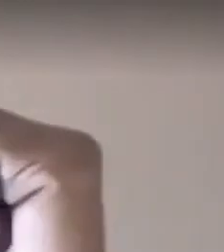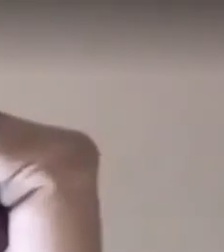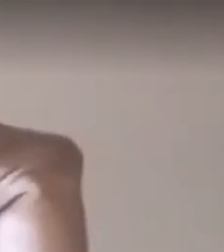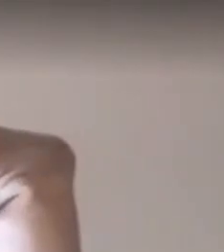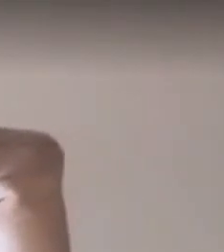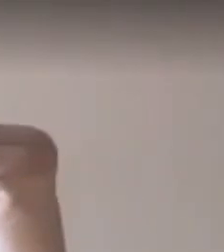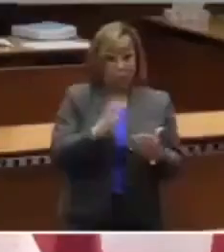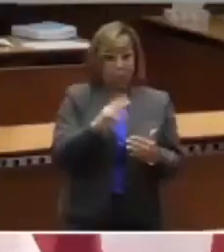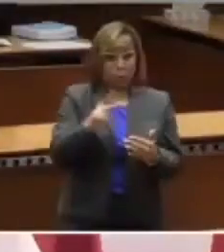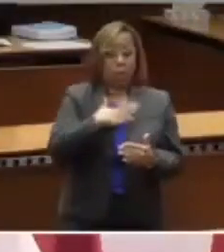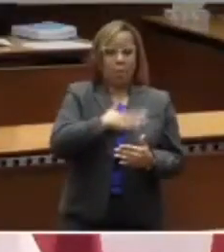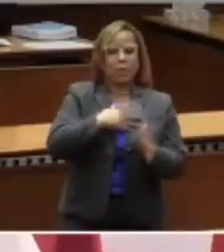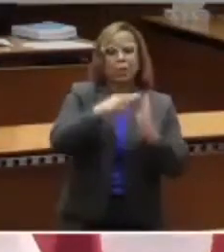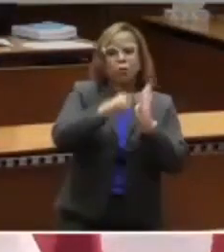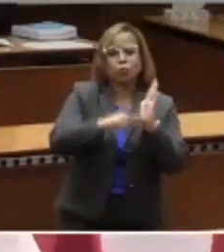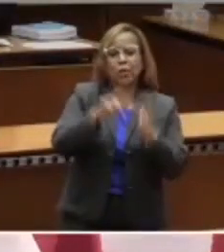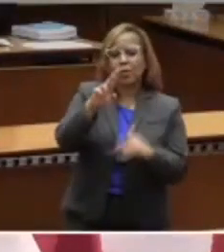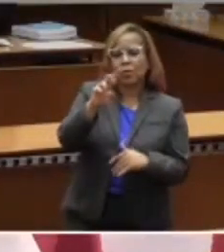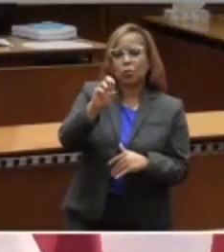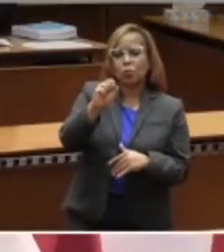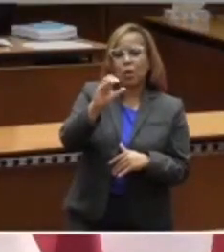Clerk, please read the resolution.